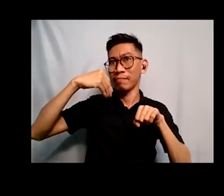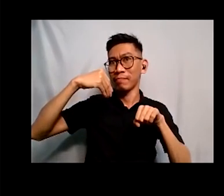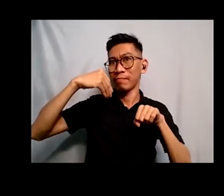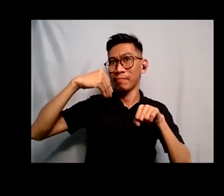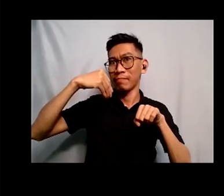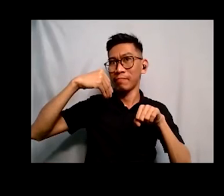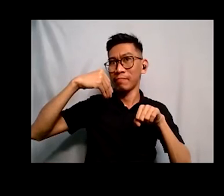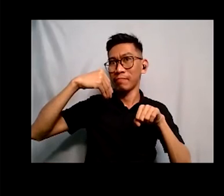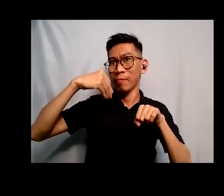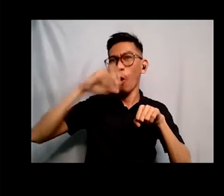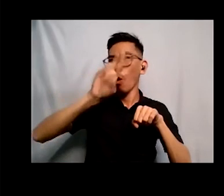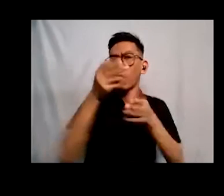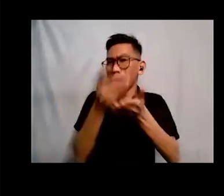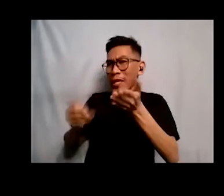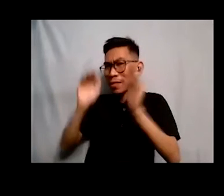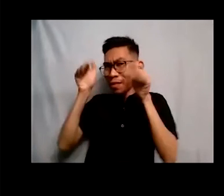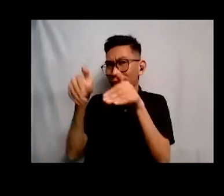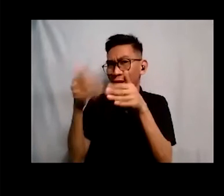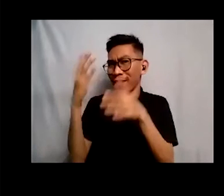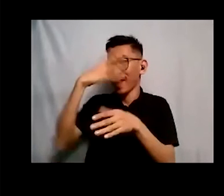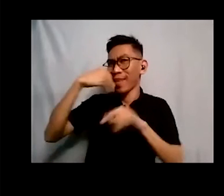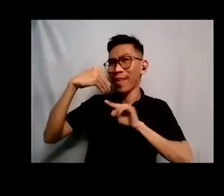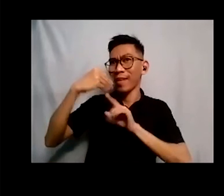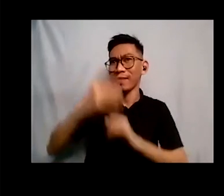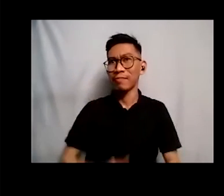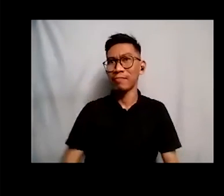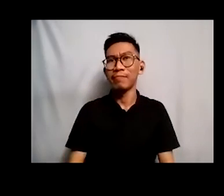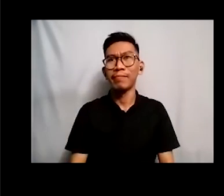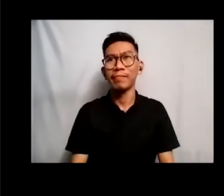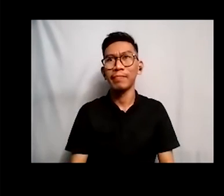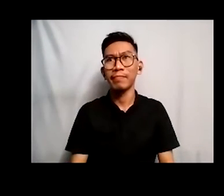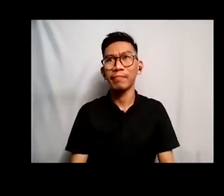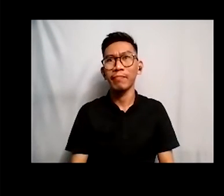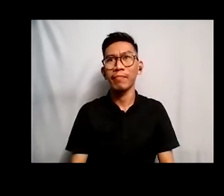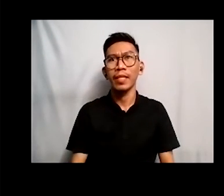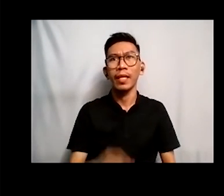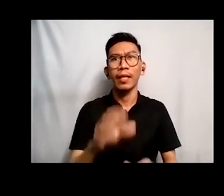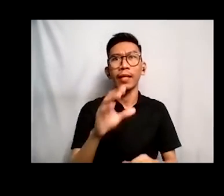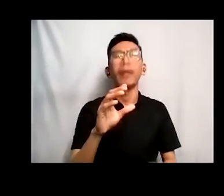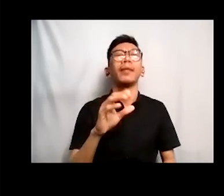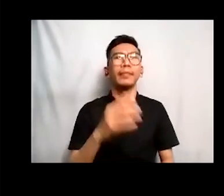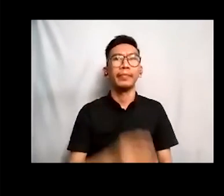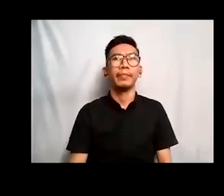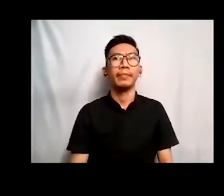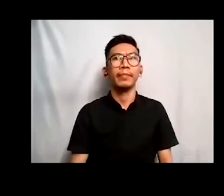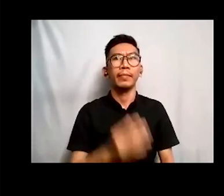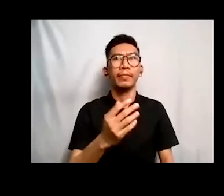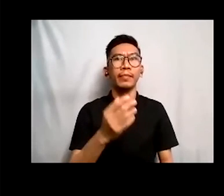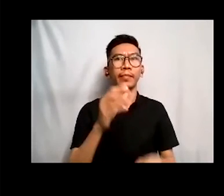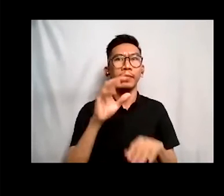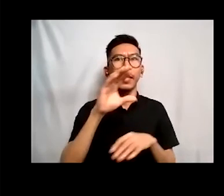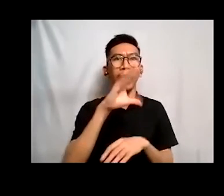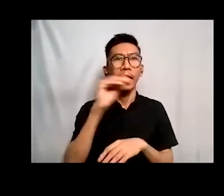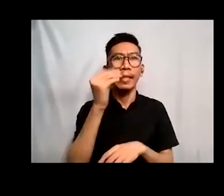Okay. And then ugly can also use for person. Yes, for both.